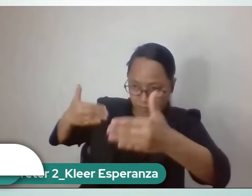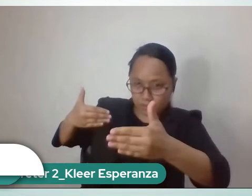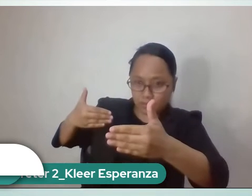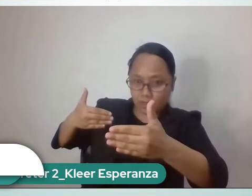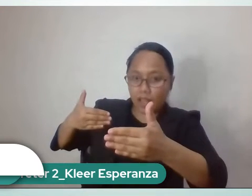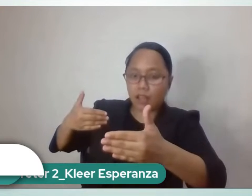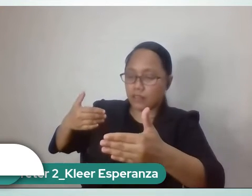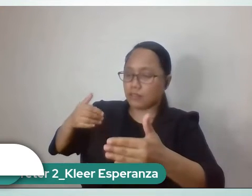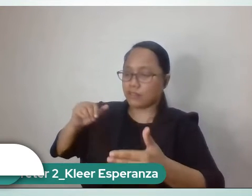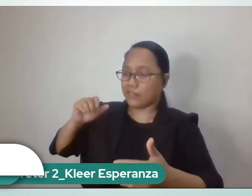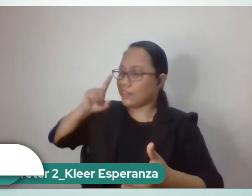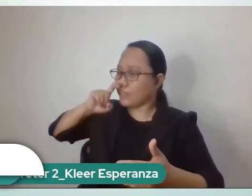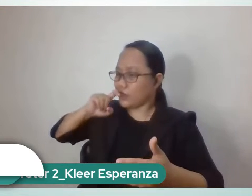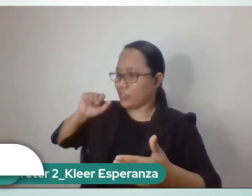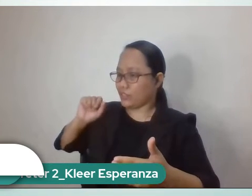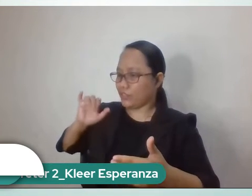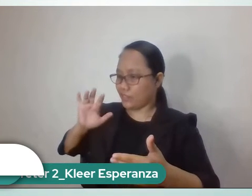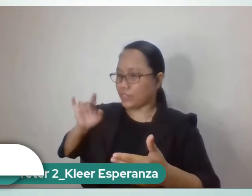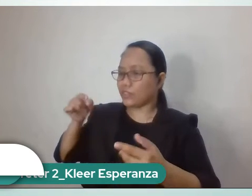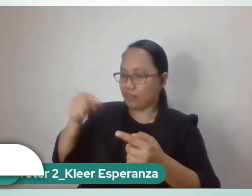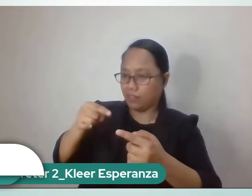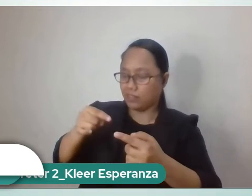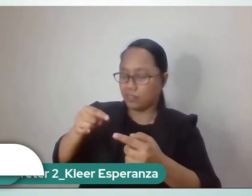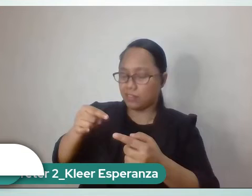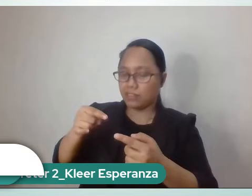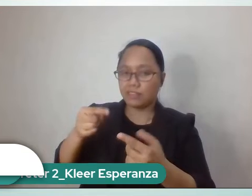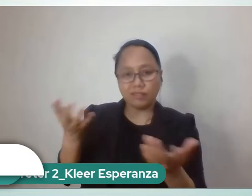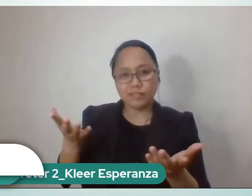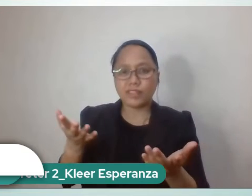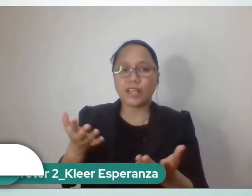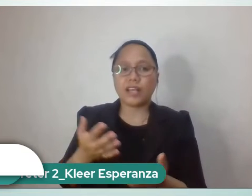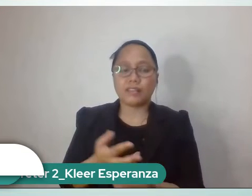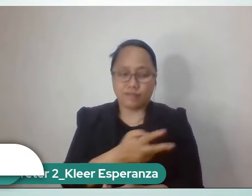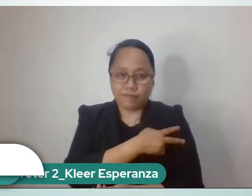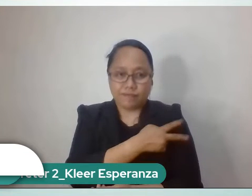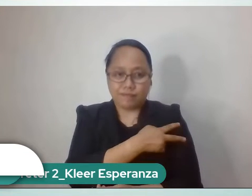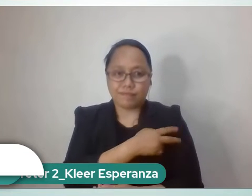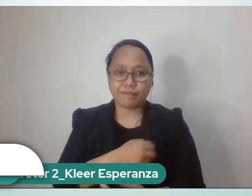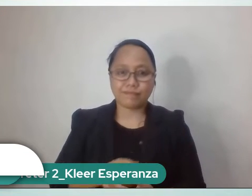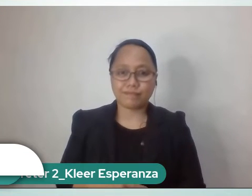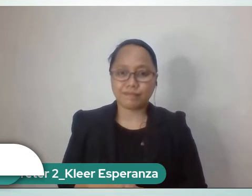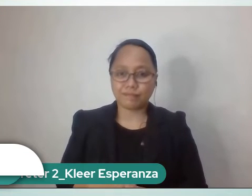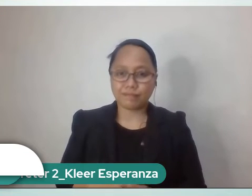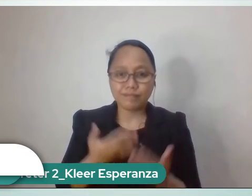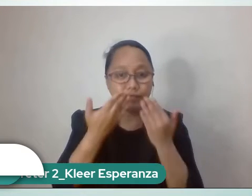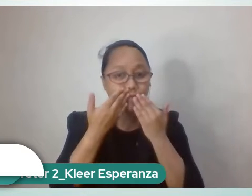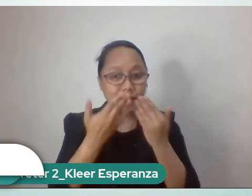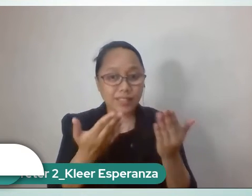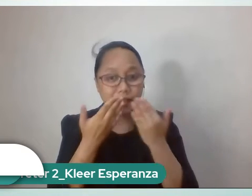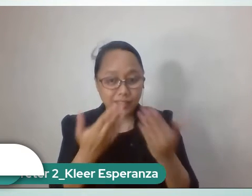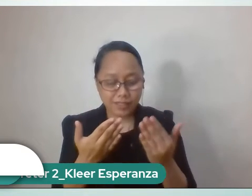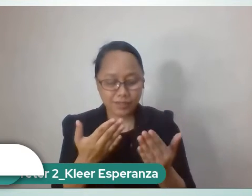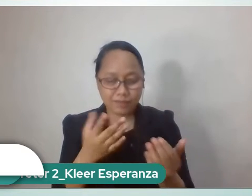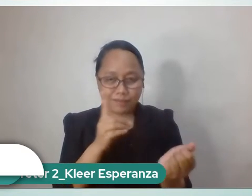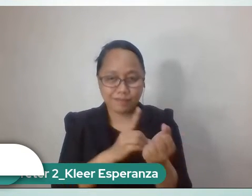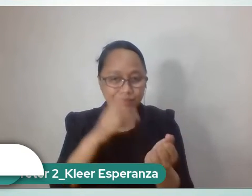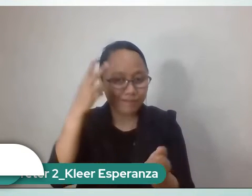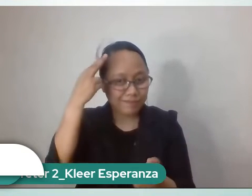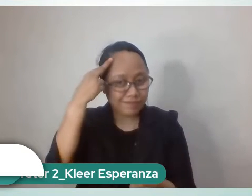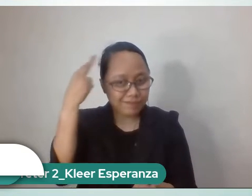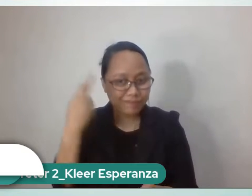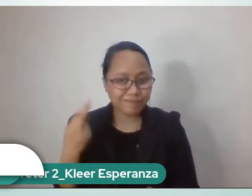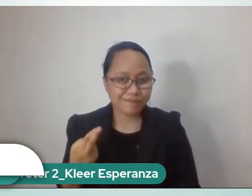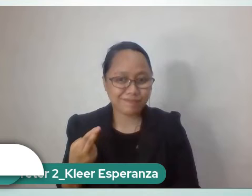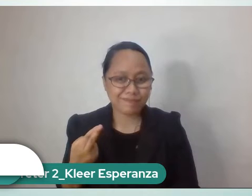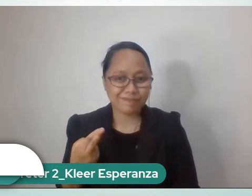be 9 to 14 years old. Thank you. Thank you, Dr. Veronica. So those are